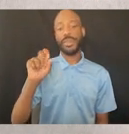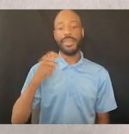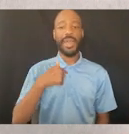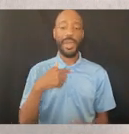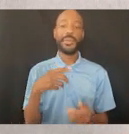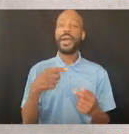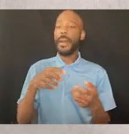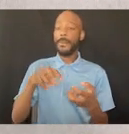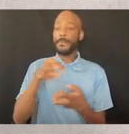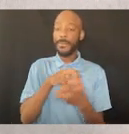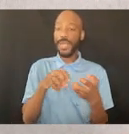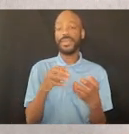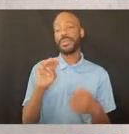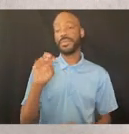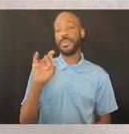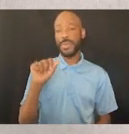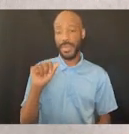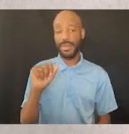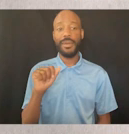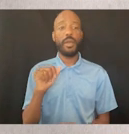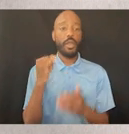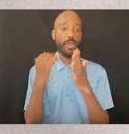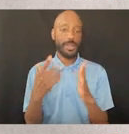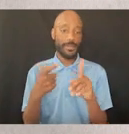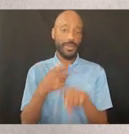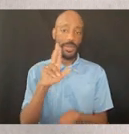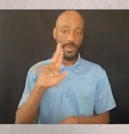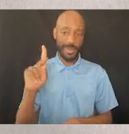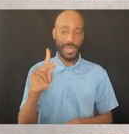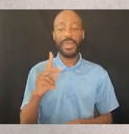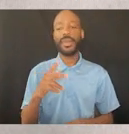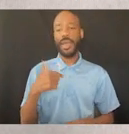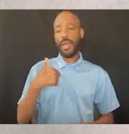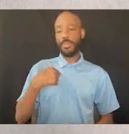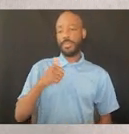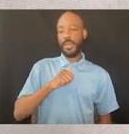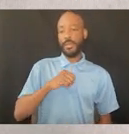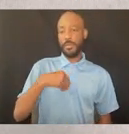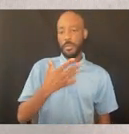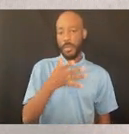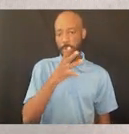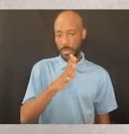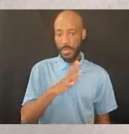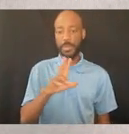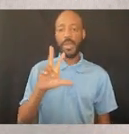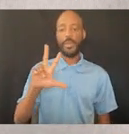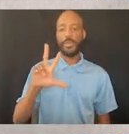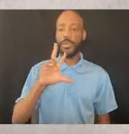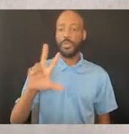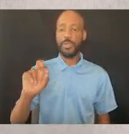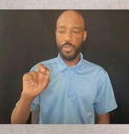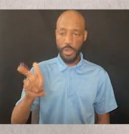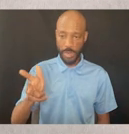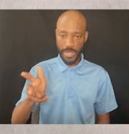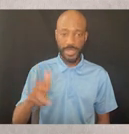UK. For the visual description, I'm a white lady in her 30s. I have green eyes and long brown hair.